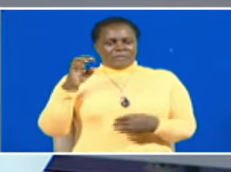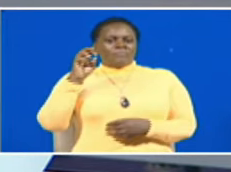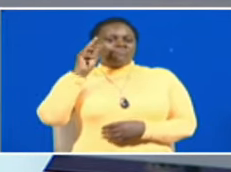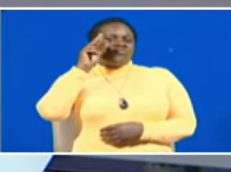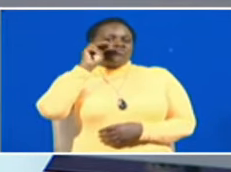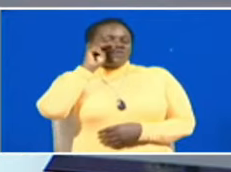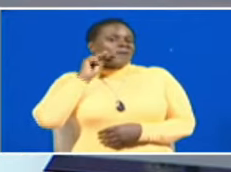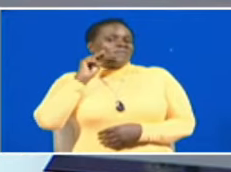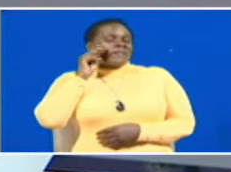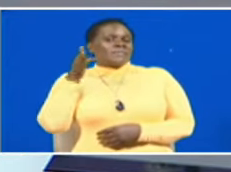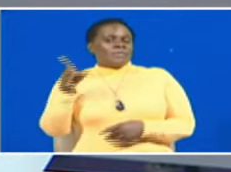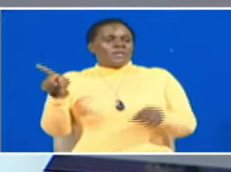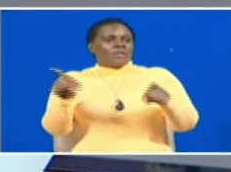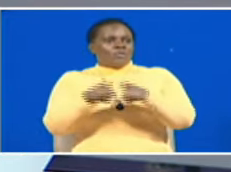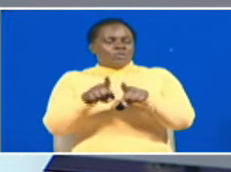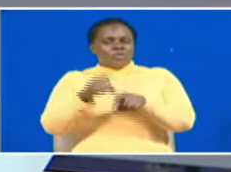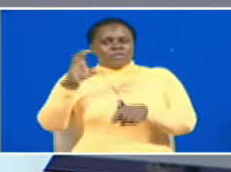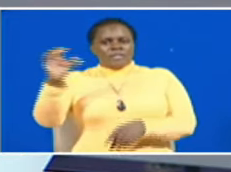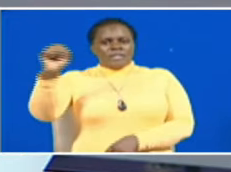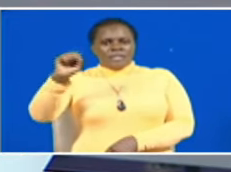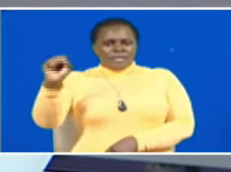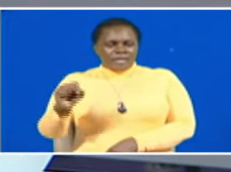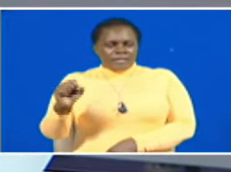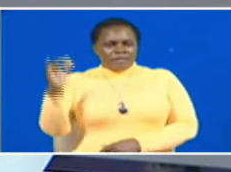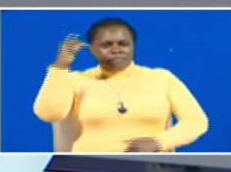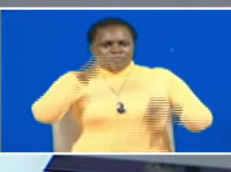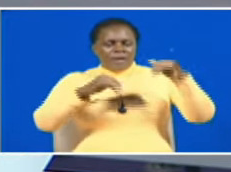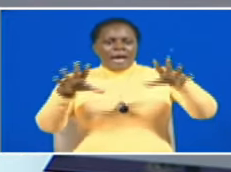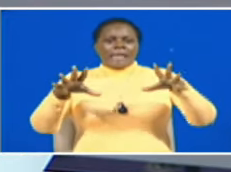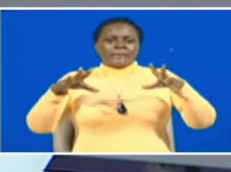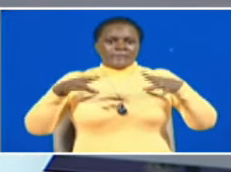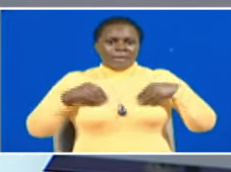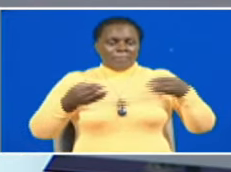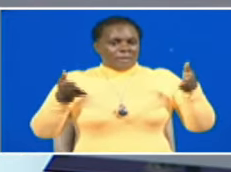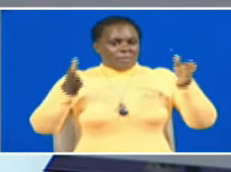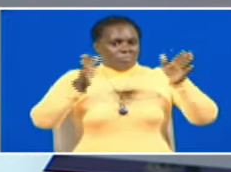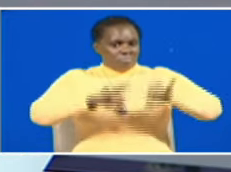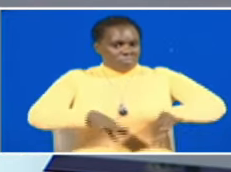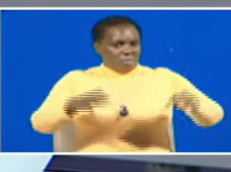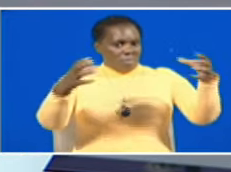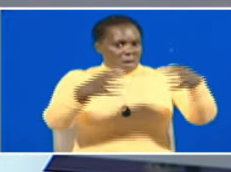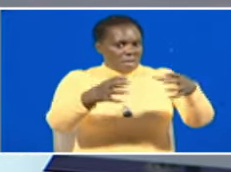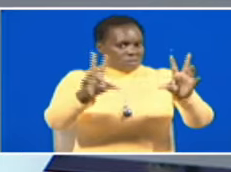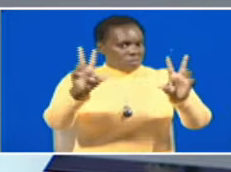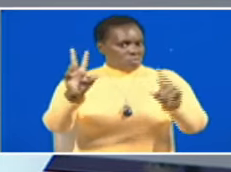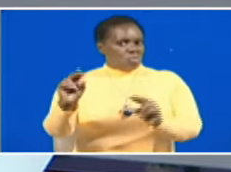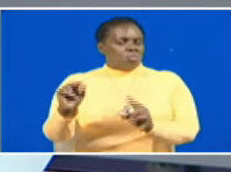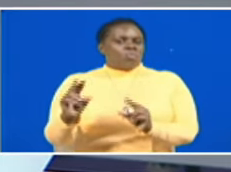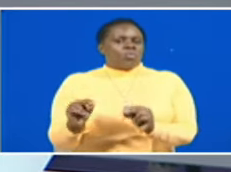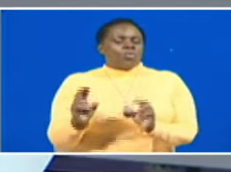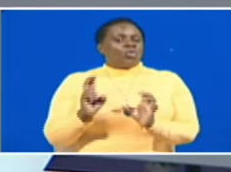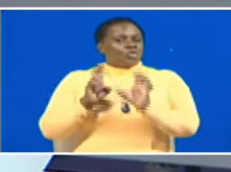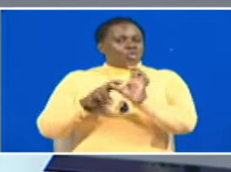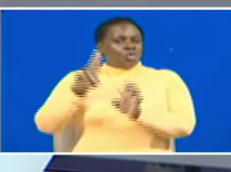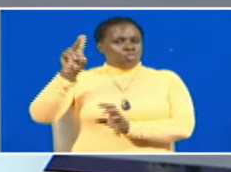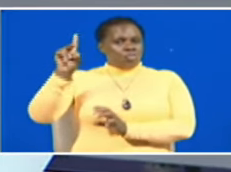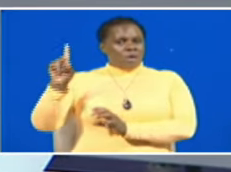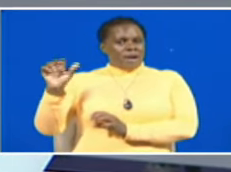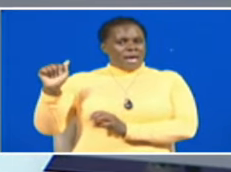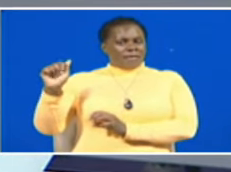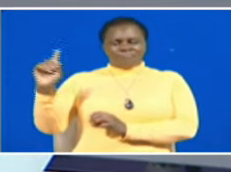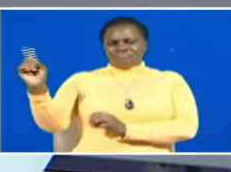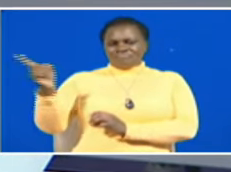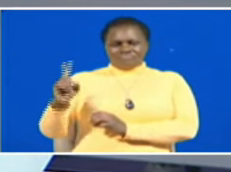Secretary Musalia Mudavadi, who's also the CS for Foreign Affairs, has accepted to collapse the party in order to join the ruling party